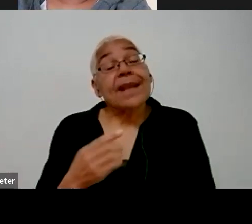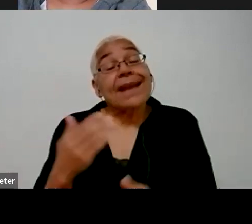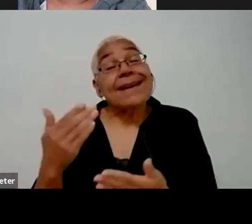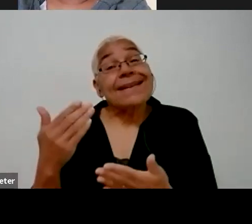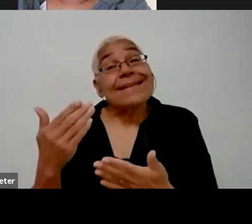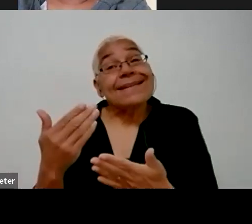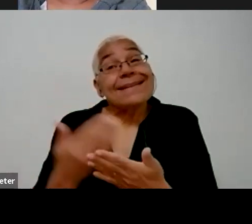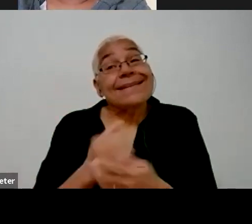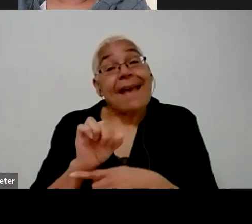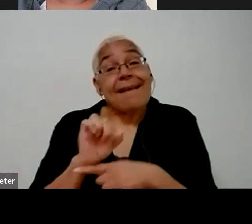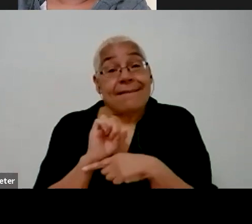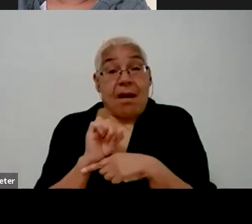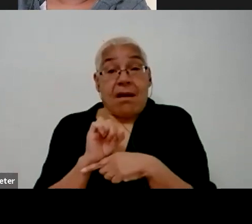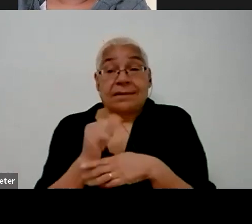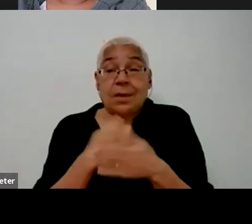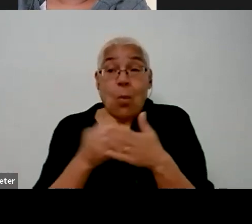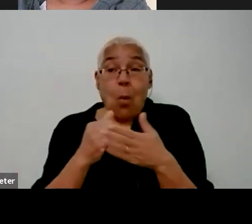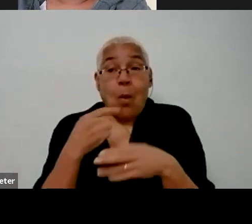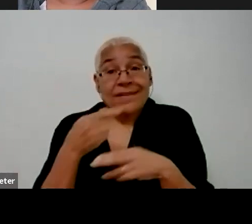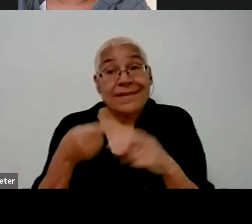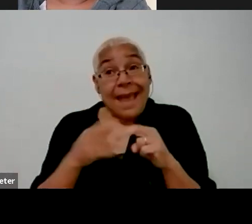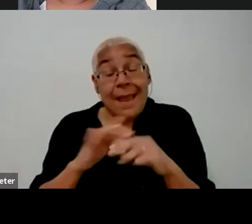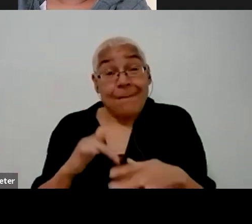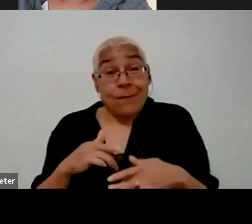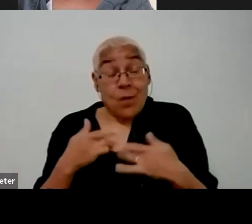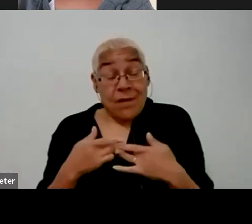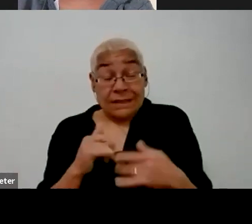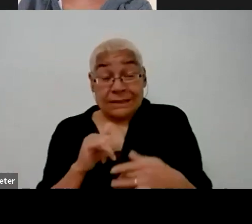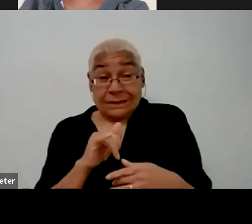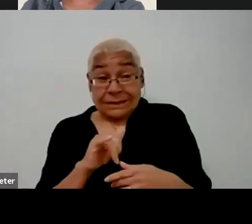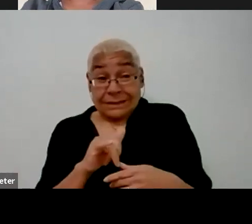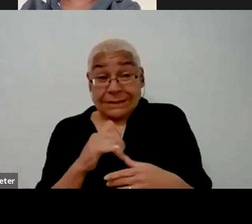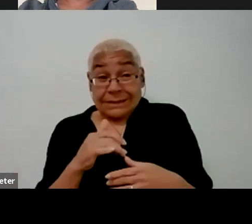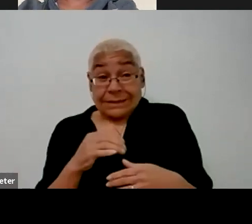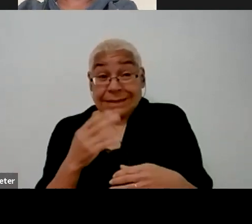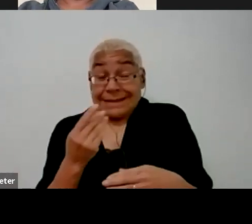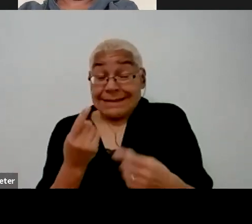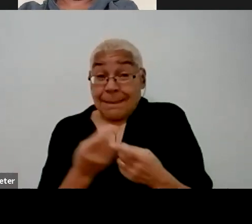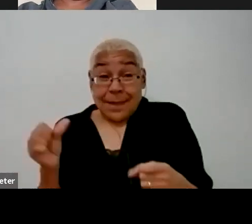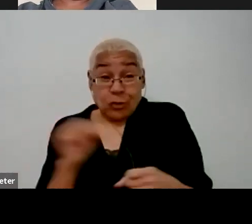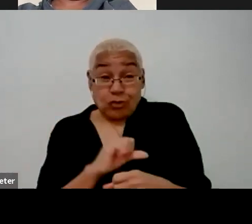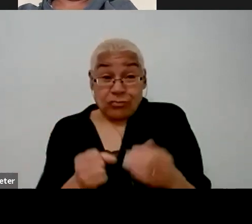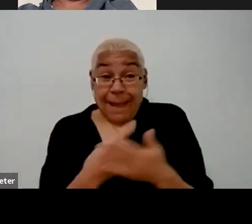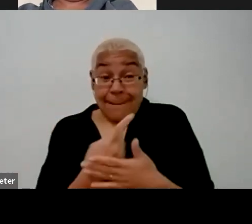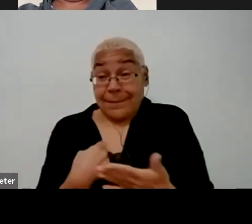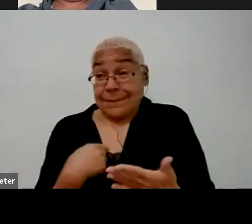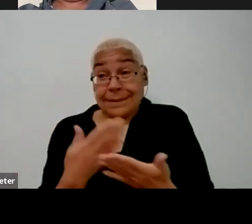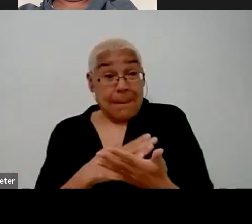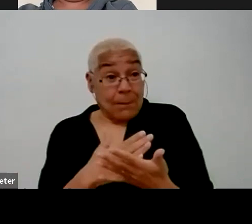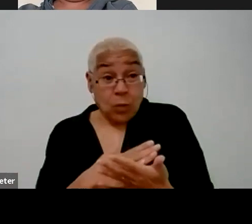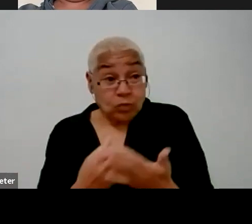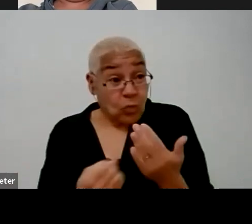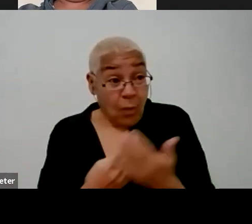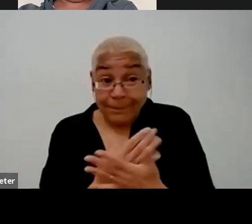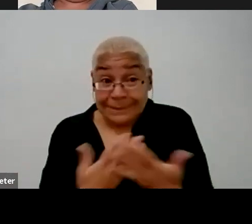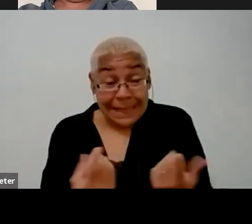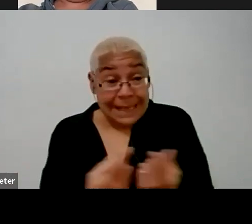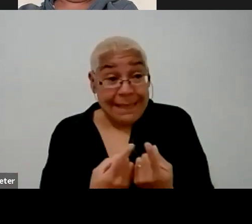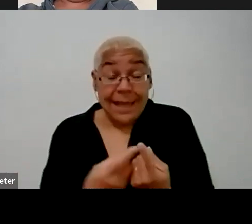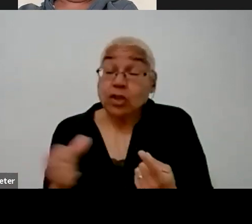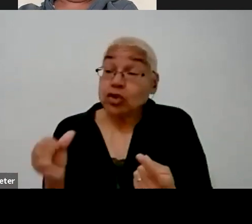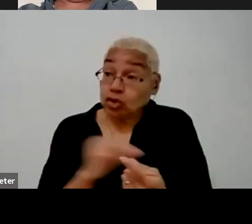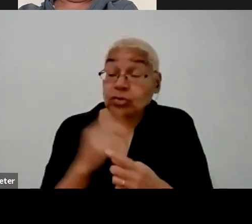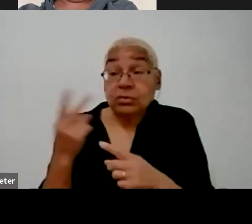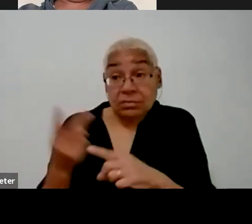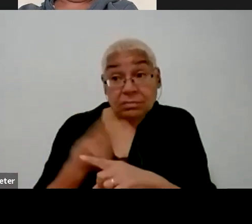be said and you have a feeling that things are not happening, and you want to make a second referral, a third referral, a fourth referral, You should never